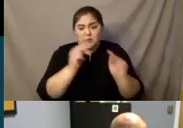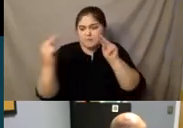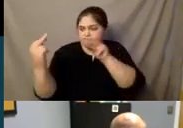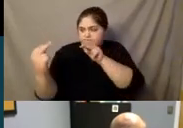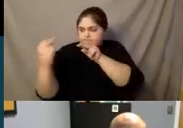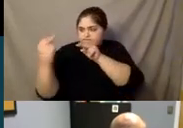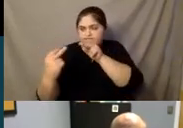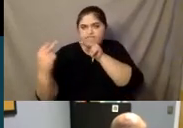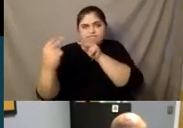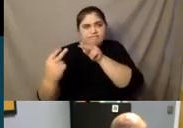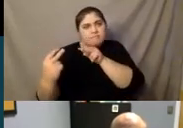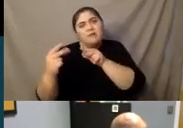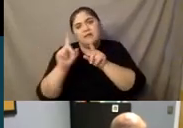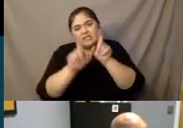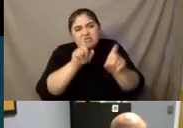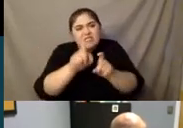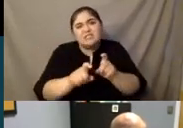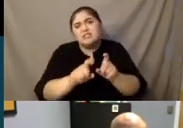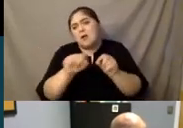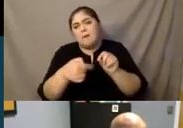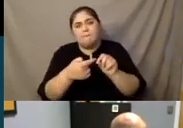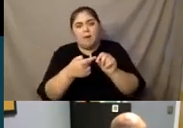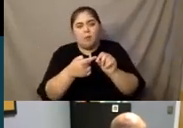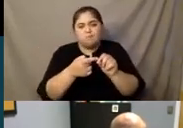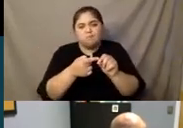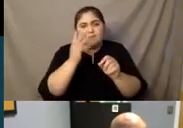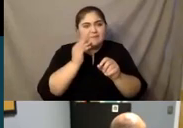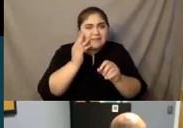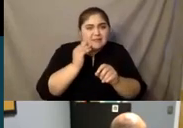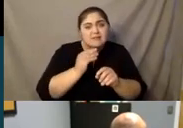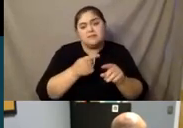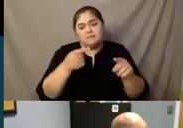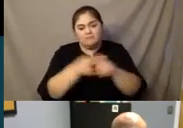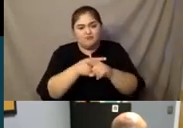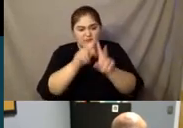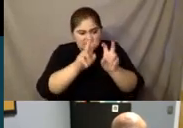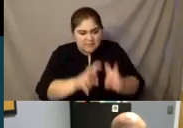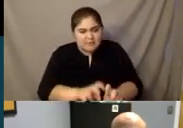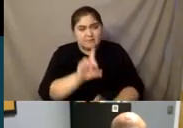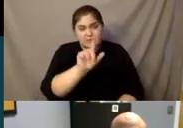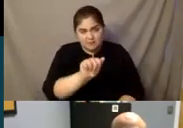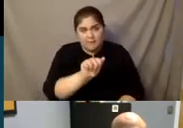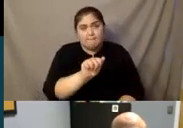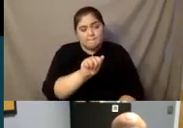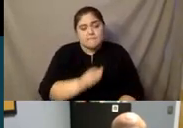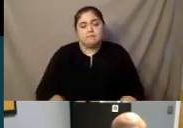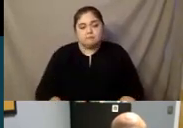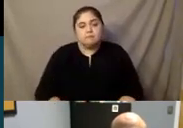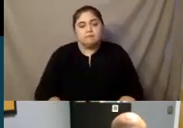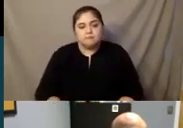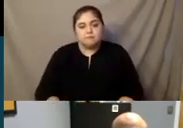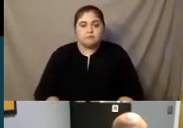screen. They're being asked questions by the prosecutor, and then they're being cross-examined by the defense attorney.